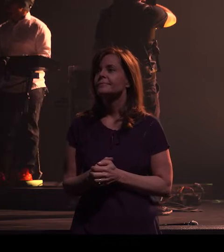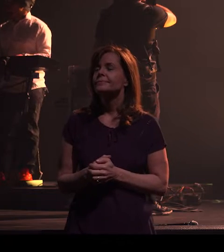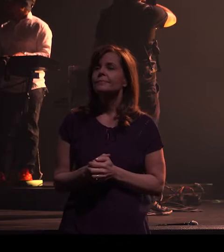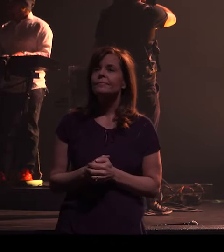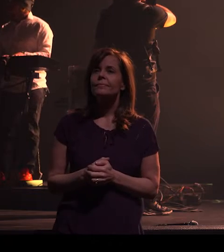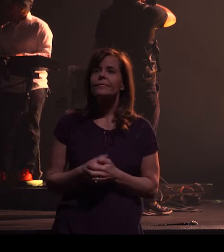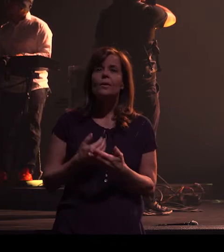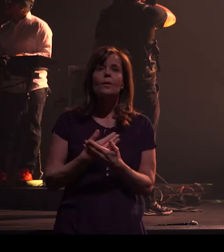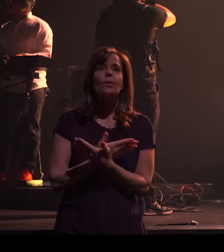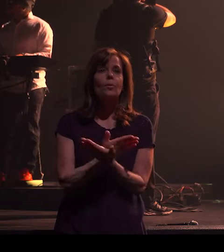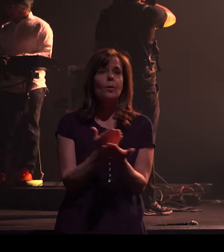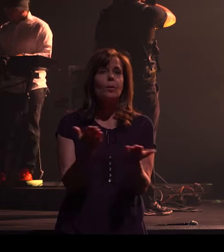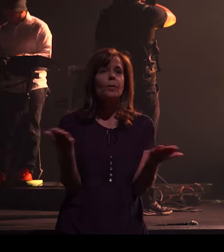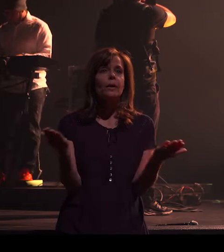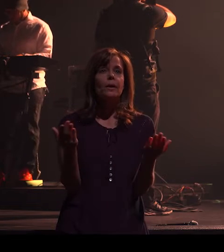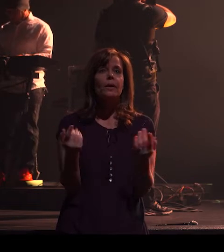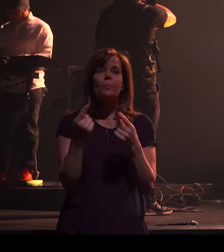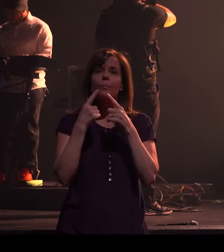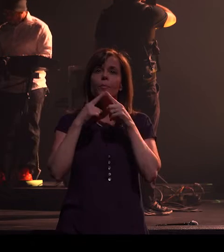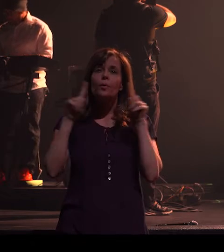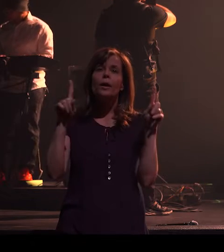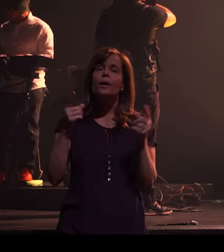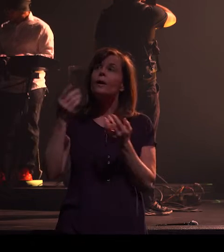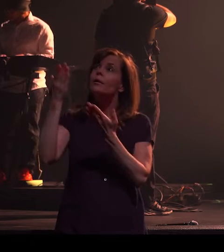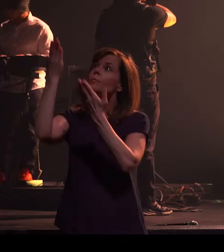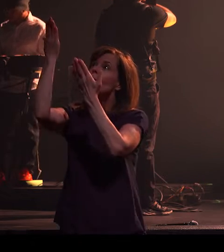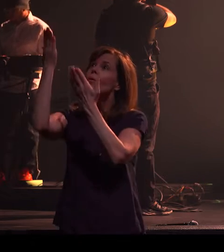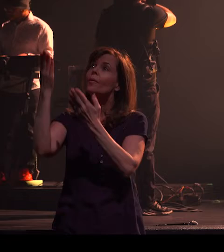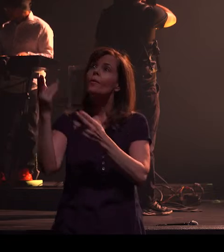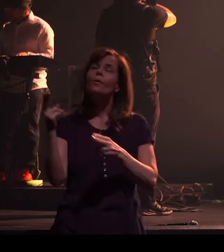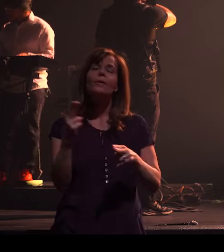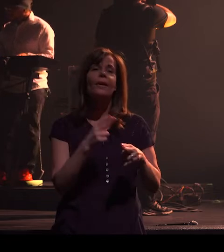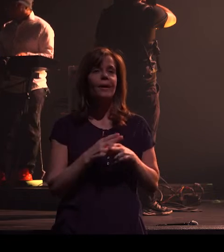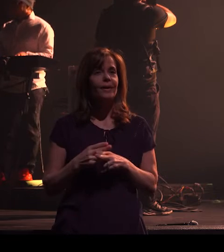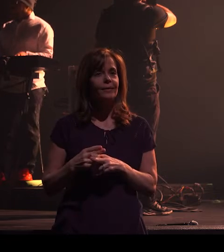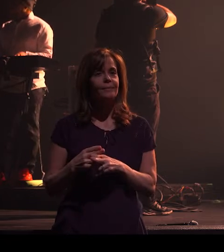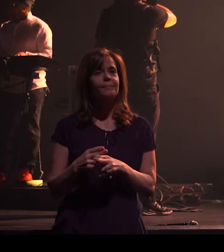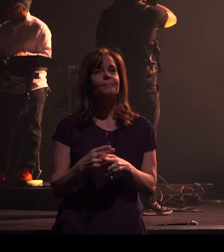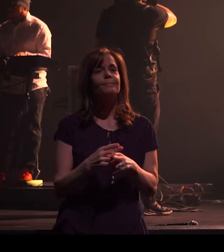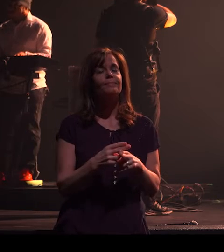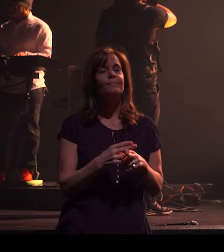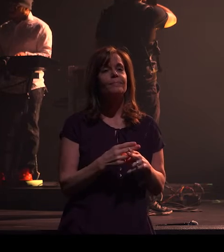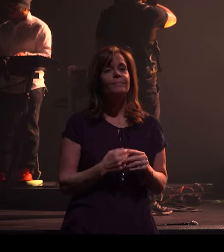where we proclaim Your name. Yes, we do.